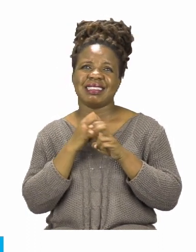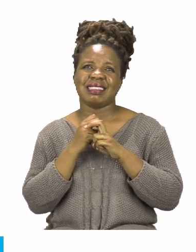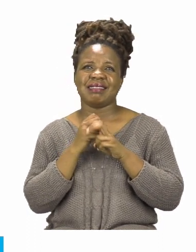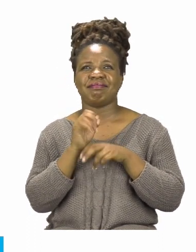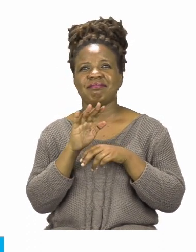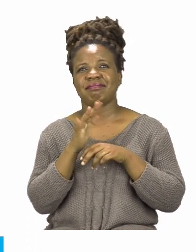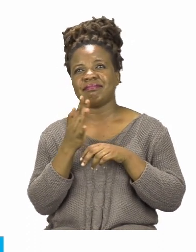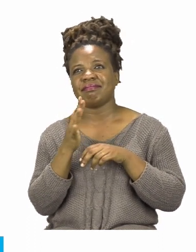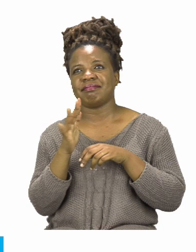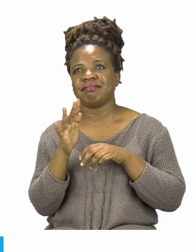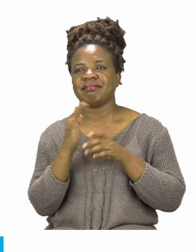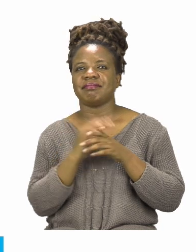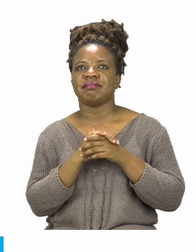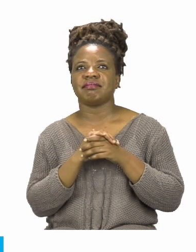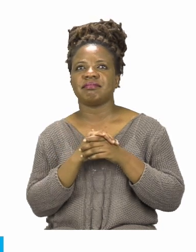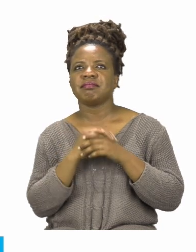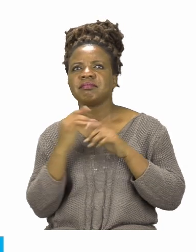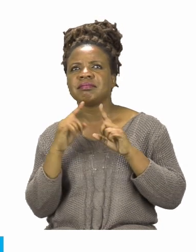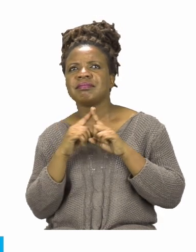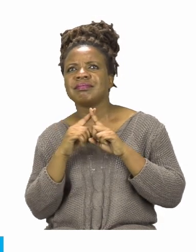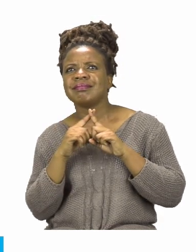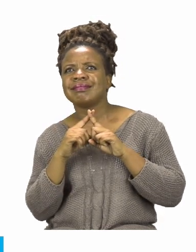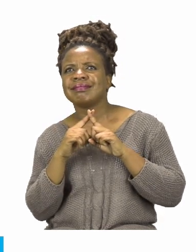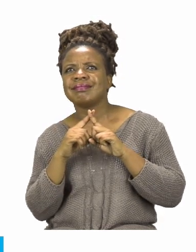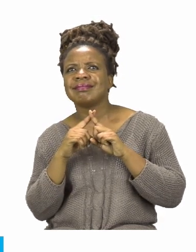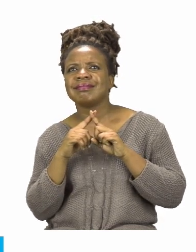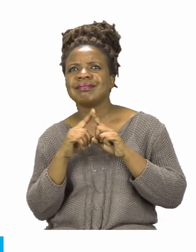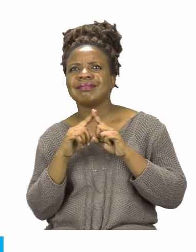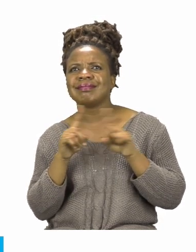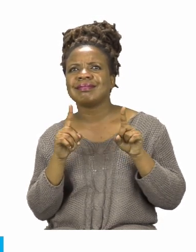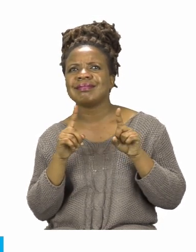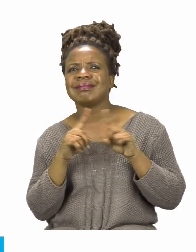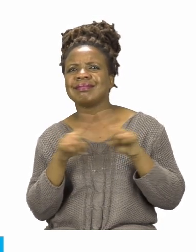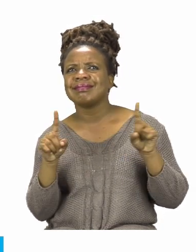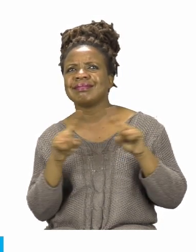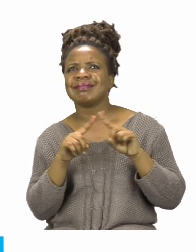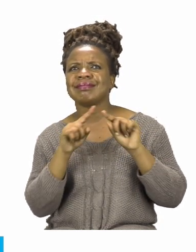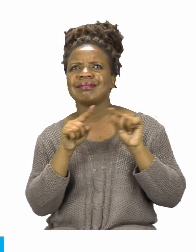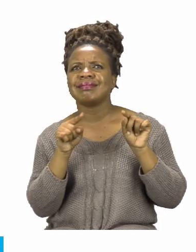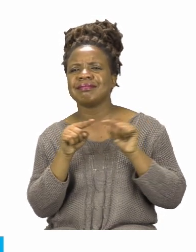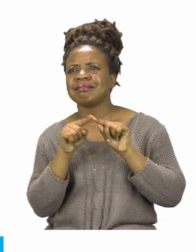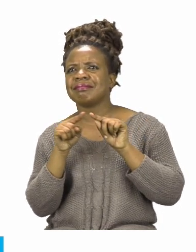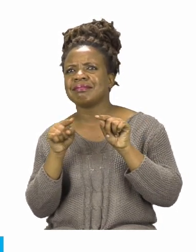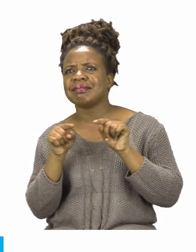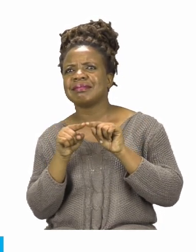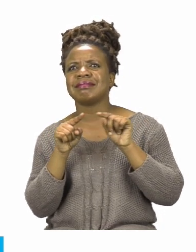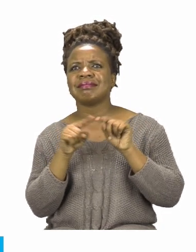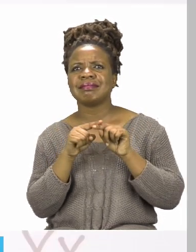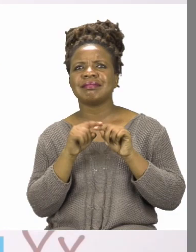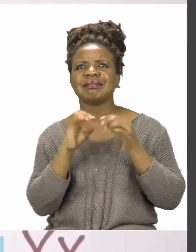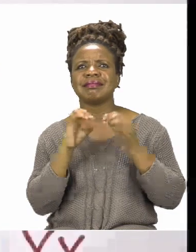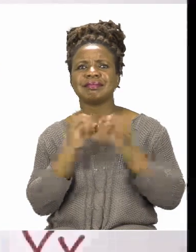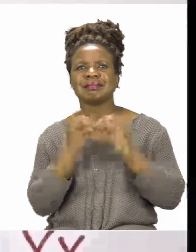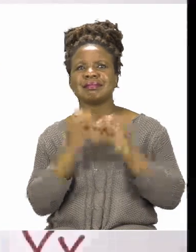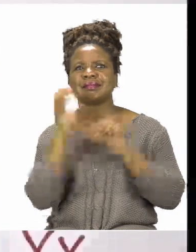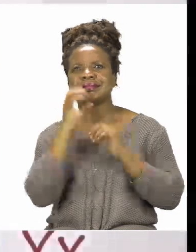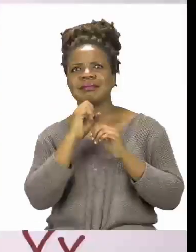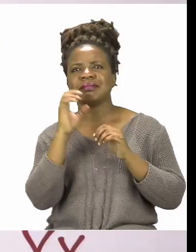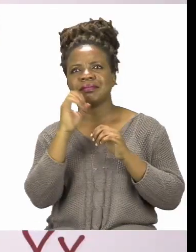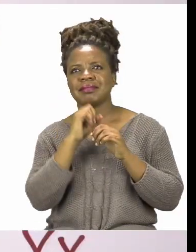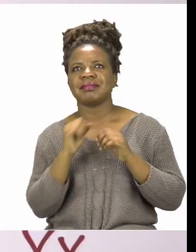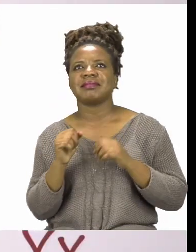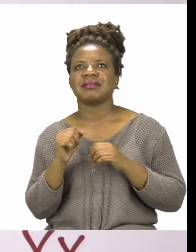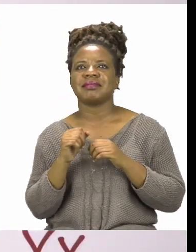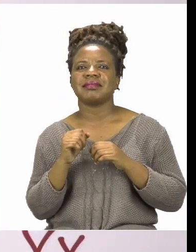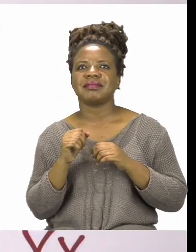especially since different boxes are missing different numbers, but we have a trick for you. So let's take a